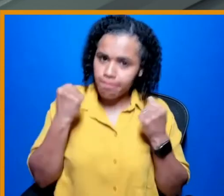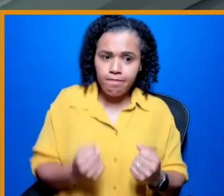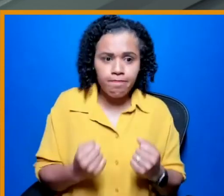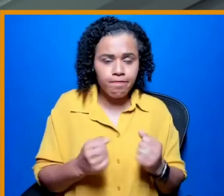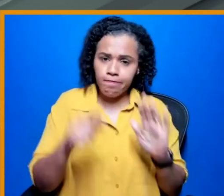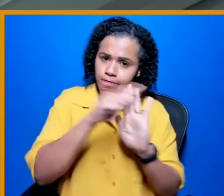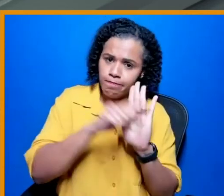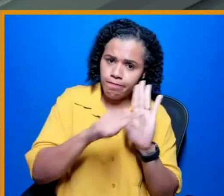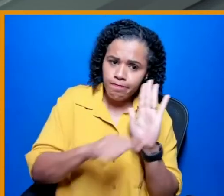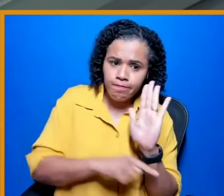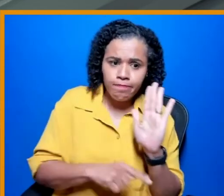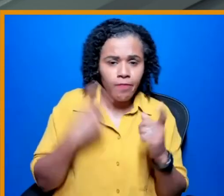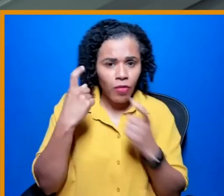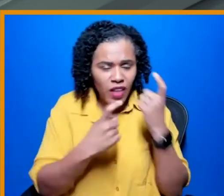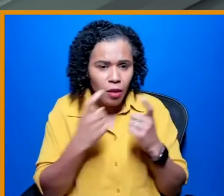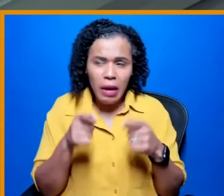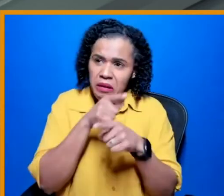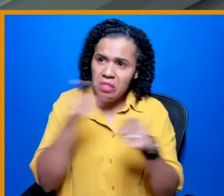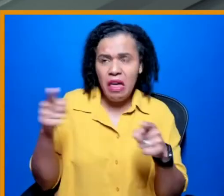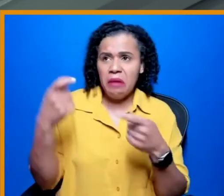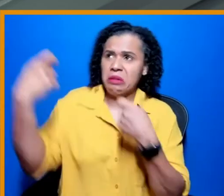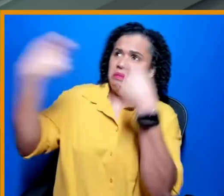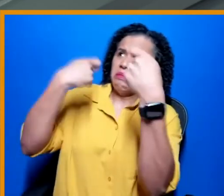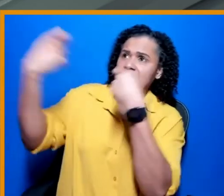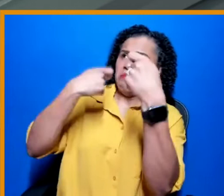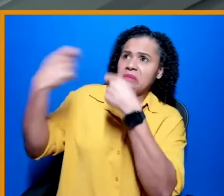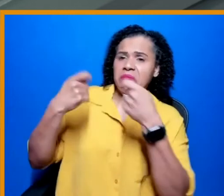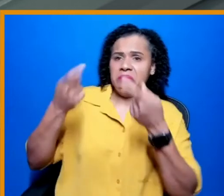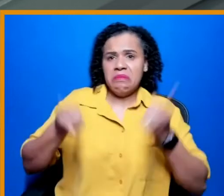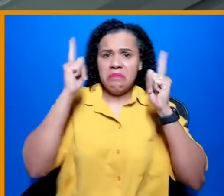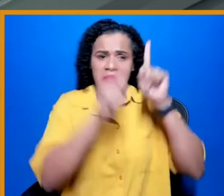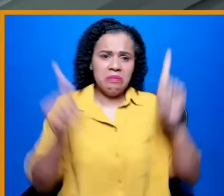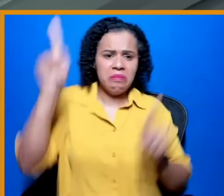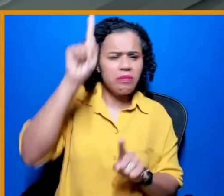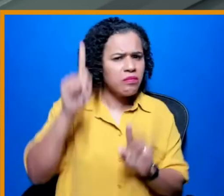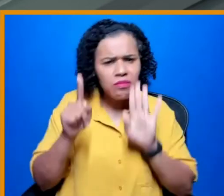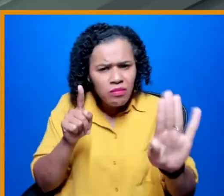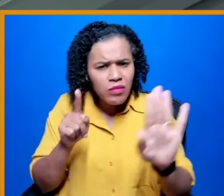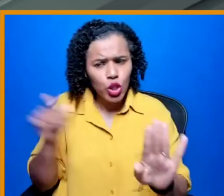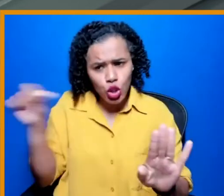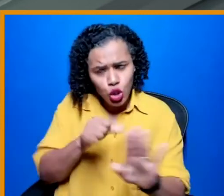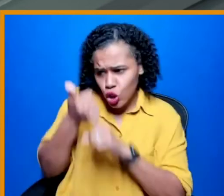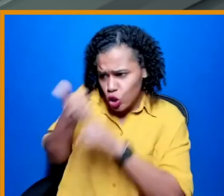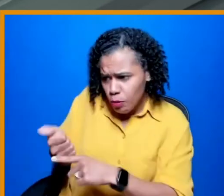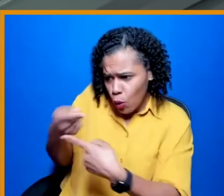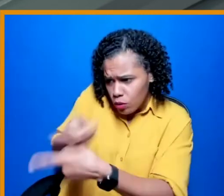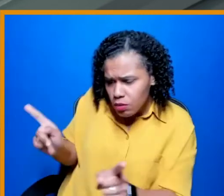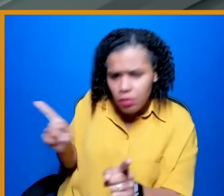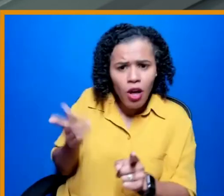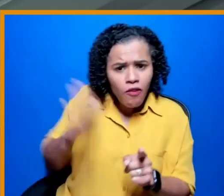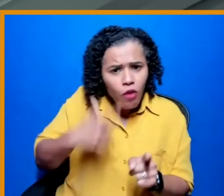down on oligarchs and support refugees from Ukraine who need sanctuary, help and support